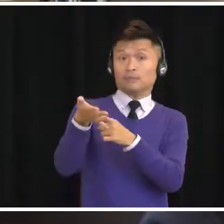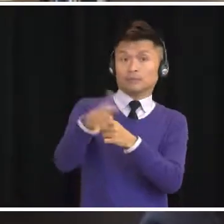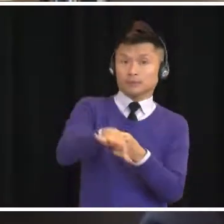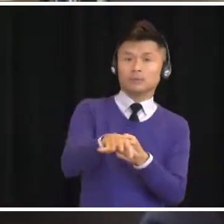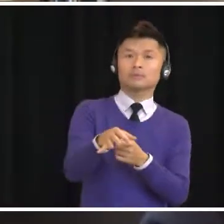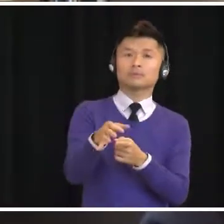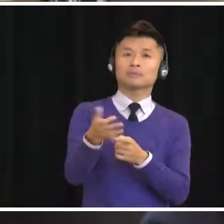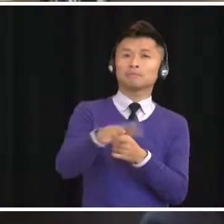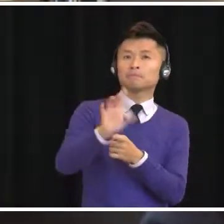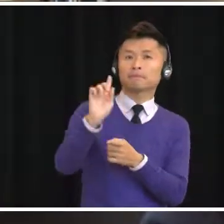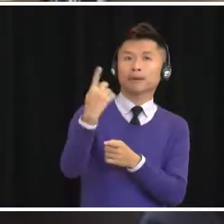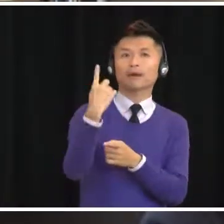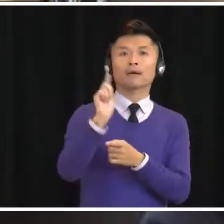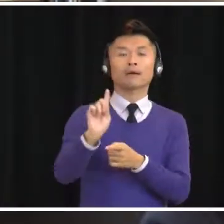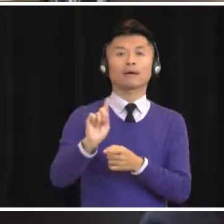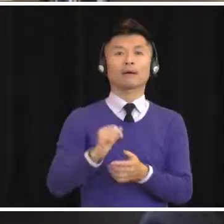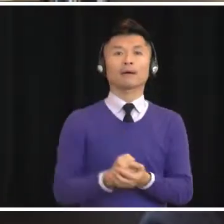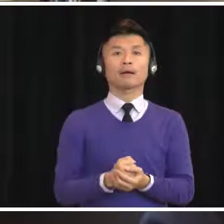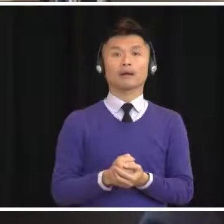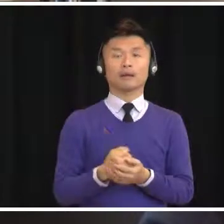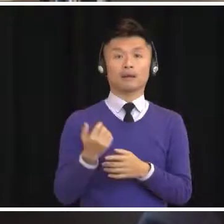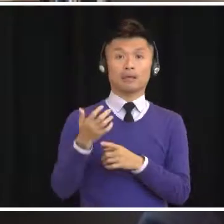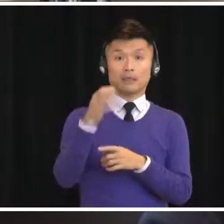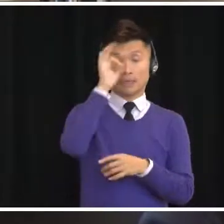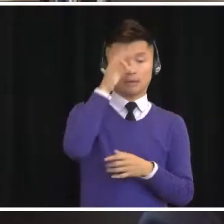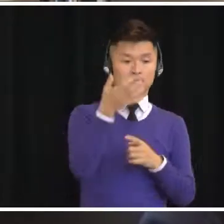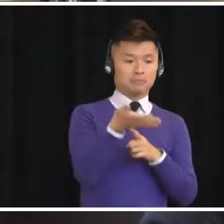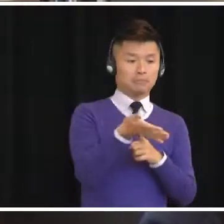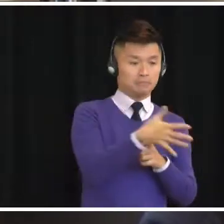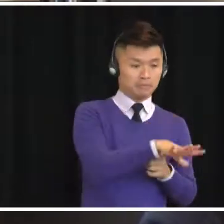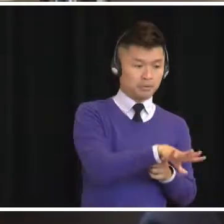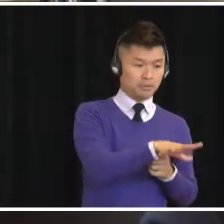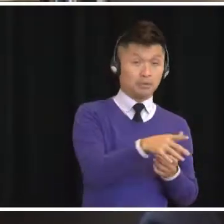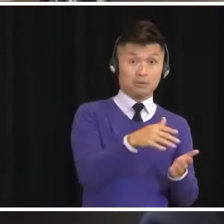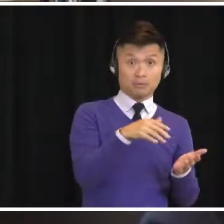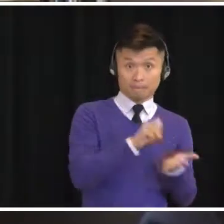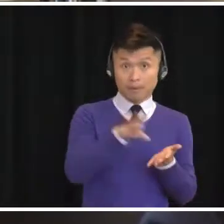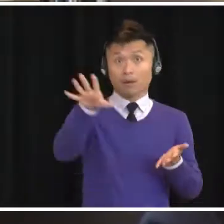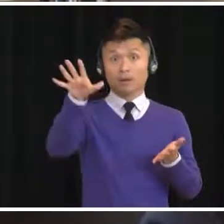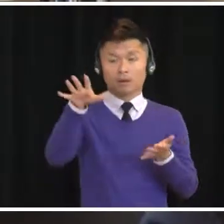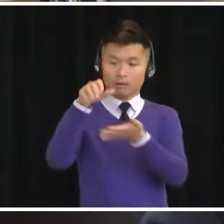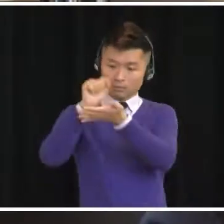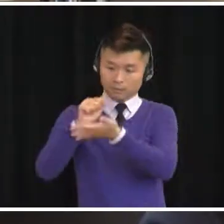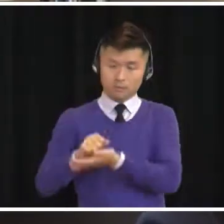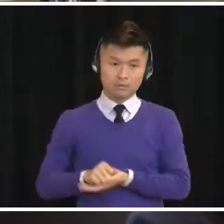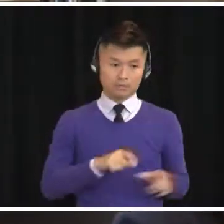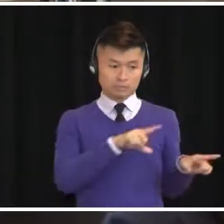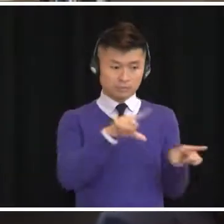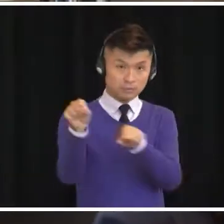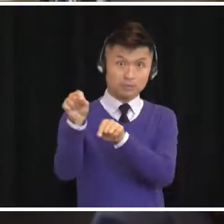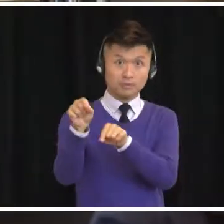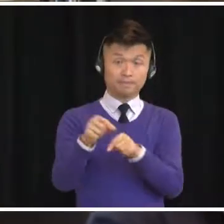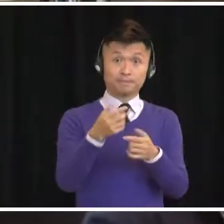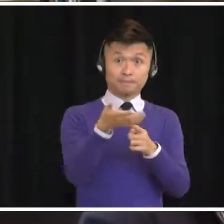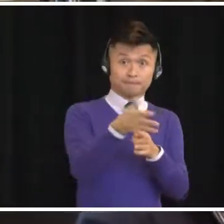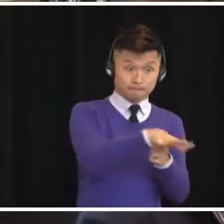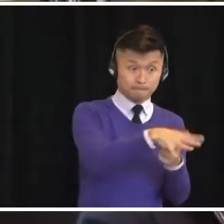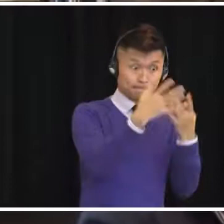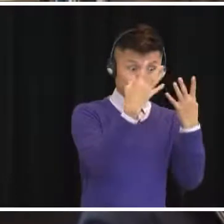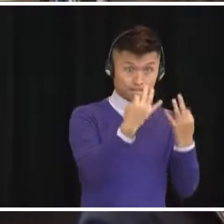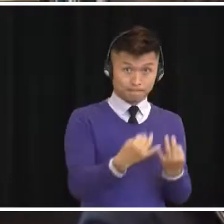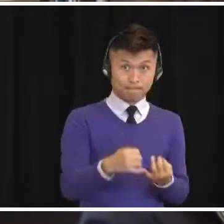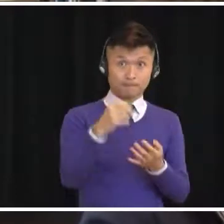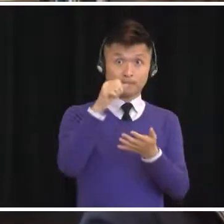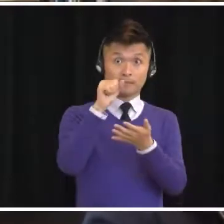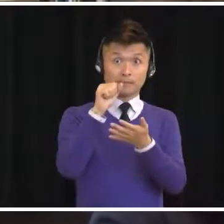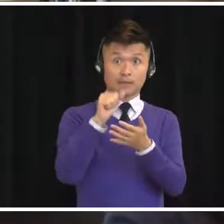the cause of death data, usually we have to gather data based on